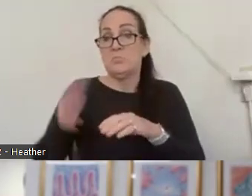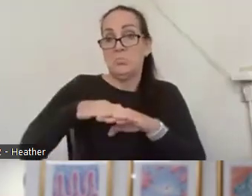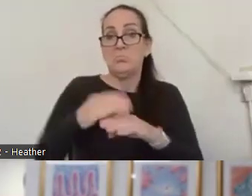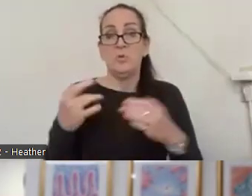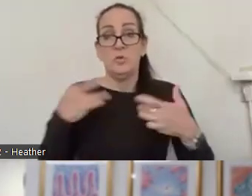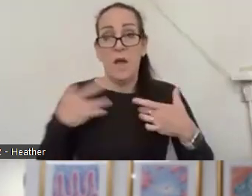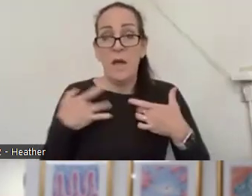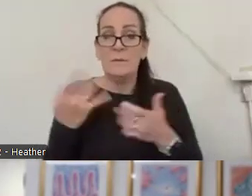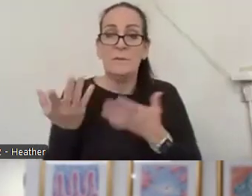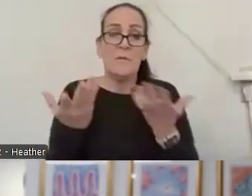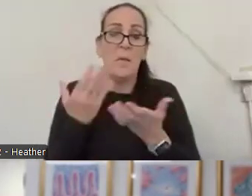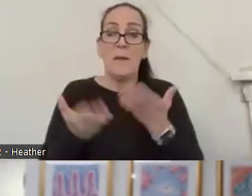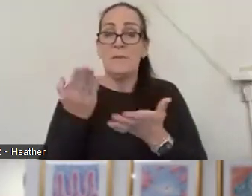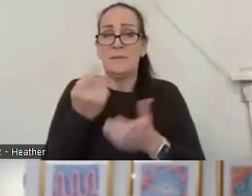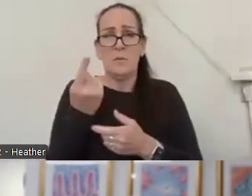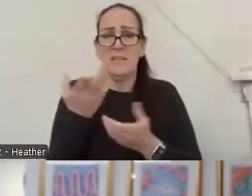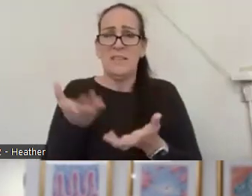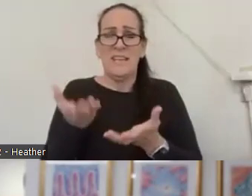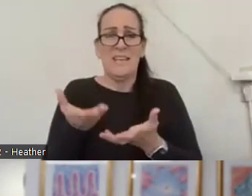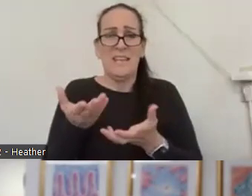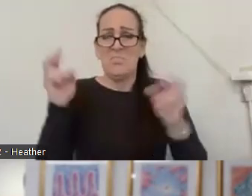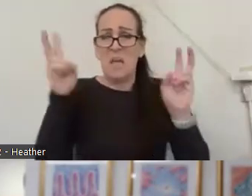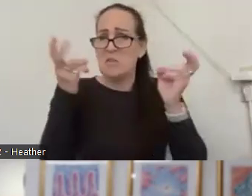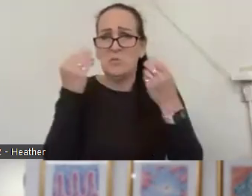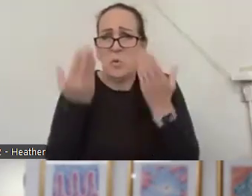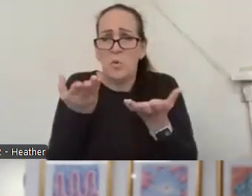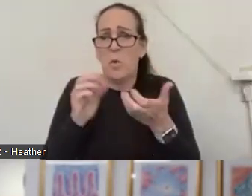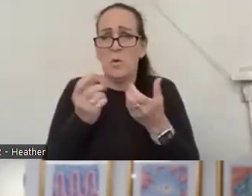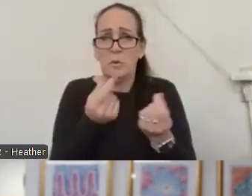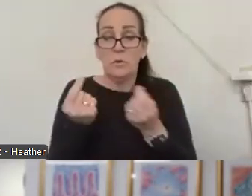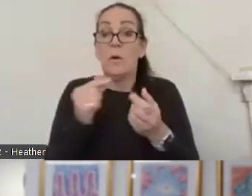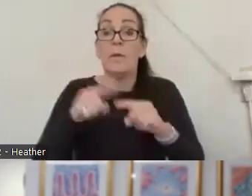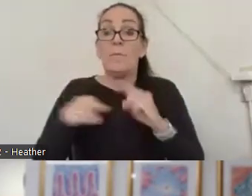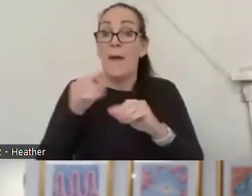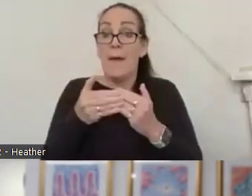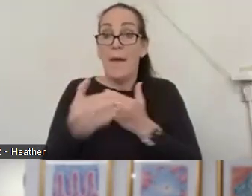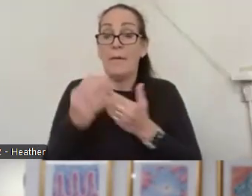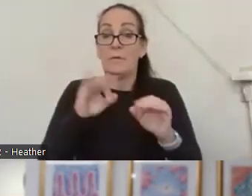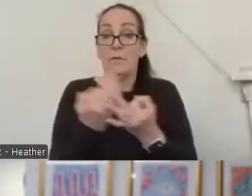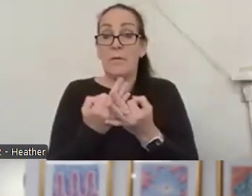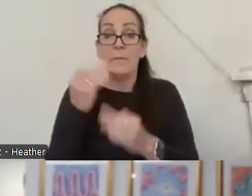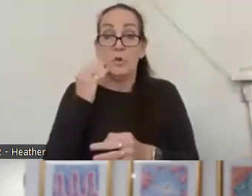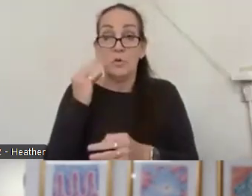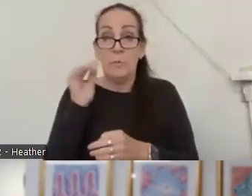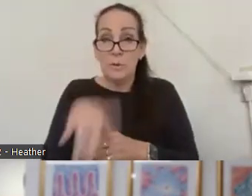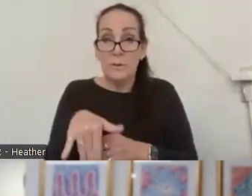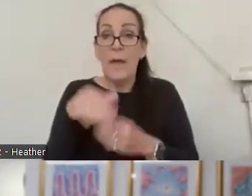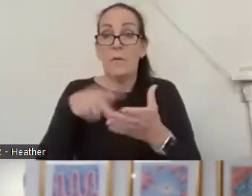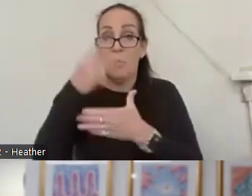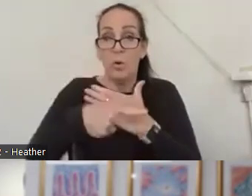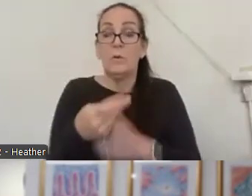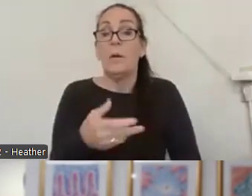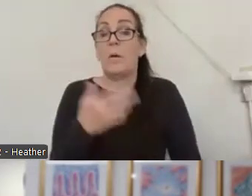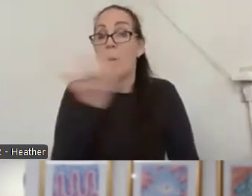are issues around that. But once a family experiences respite, I mean, we see the same thing, Michelle, that you're talking about. They're like, oh